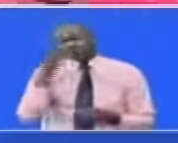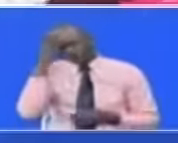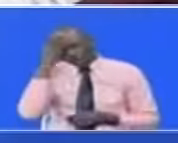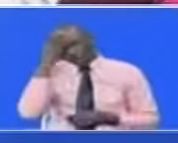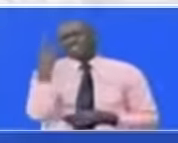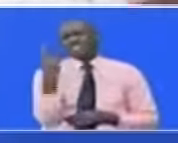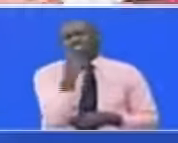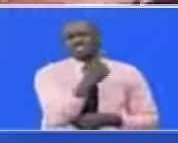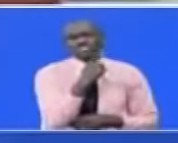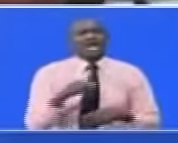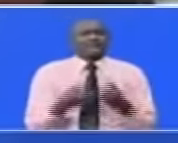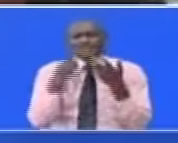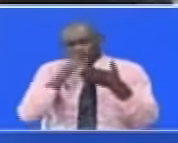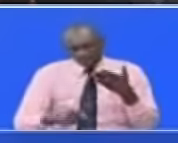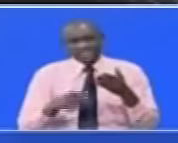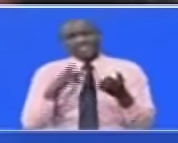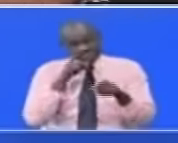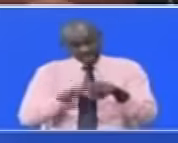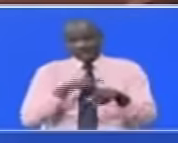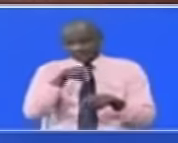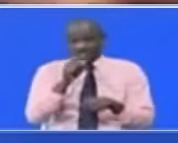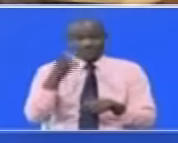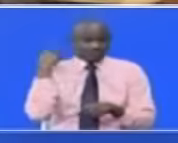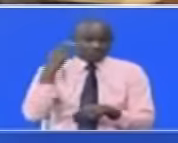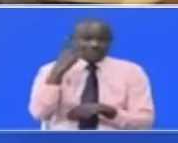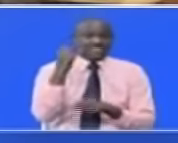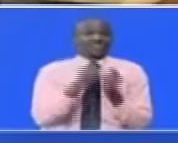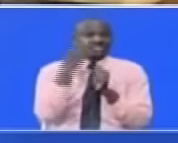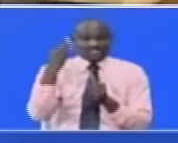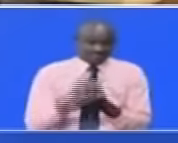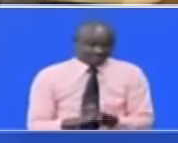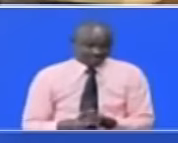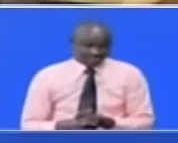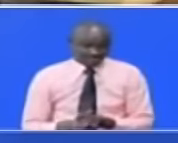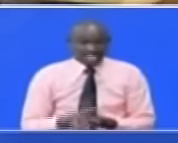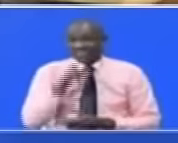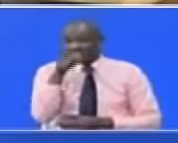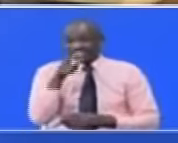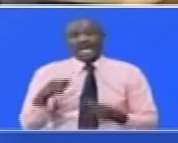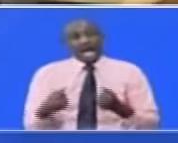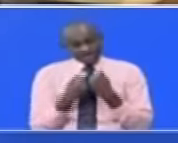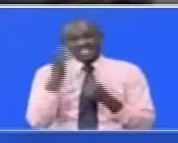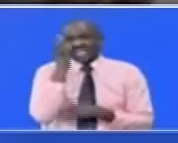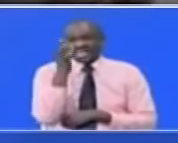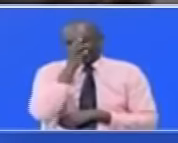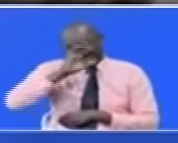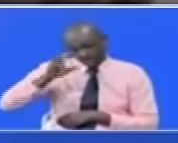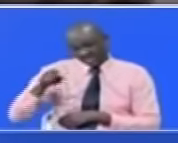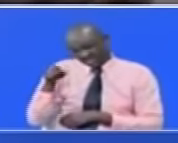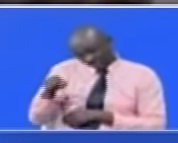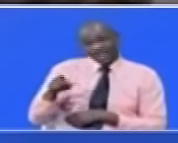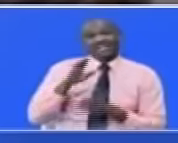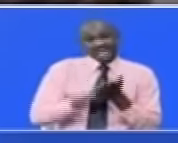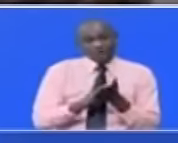top scorers fare on later once they join high school. In Scooter Estate of Nyeri County, we meet up with a Form 2 student